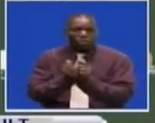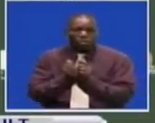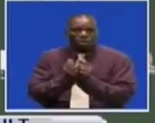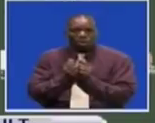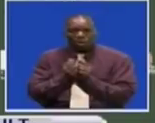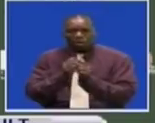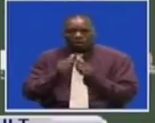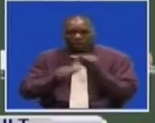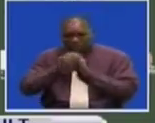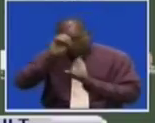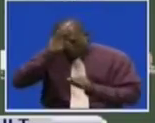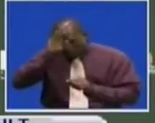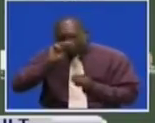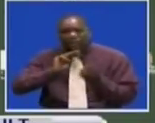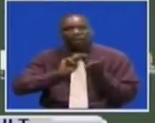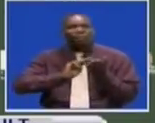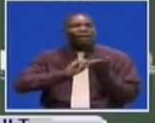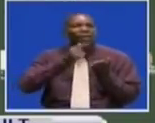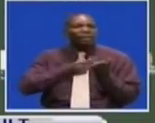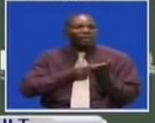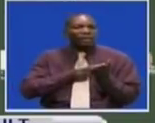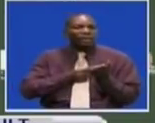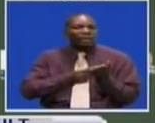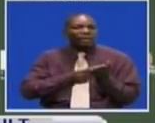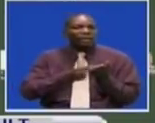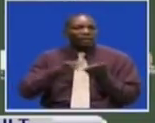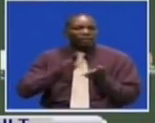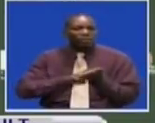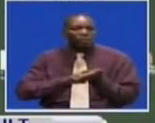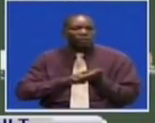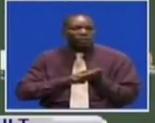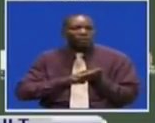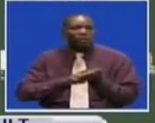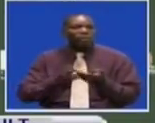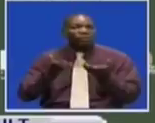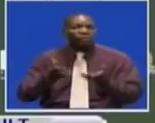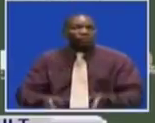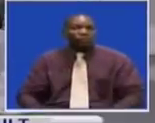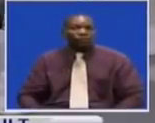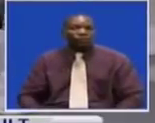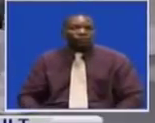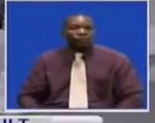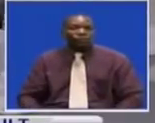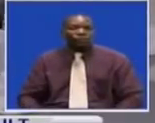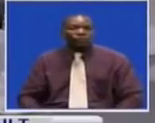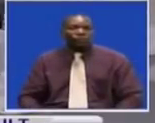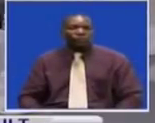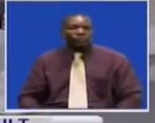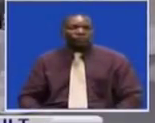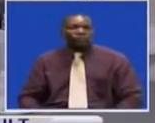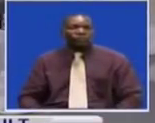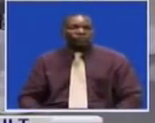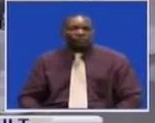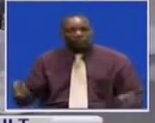mining in Mansa. Ruben Chomba now gives us the details in the following report. They have gathered